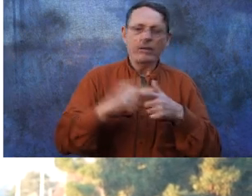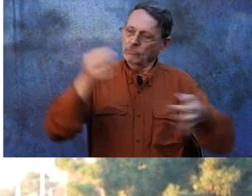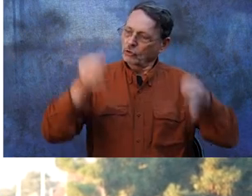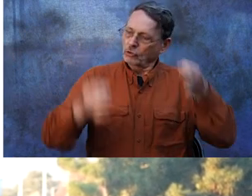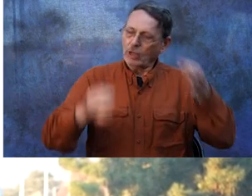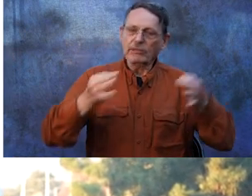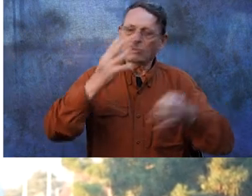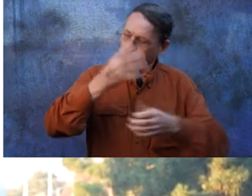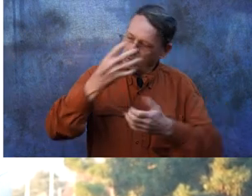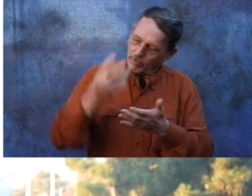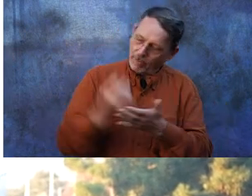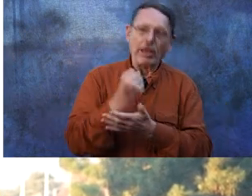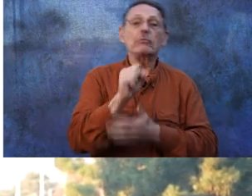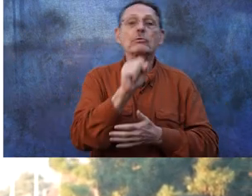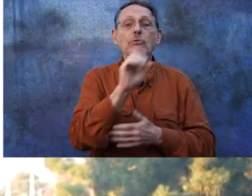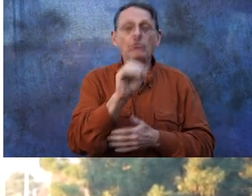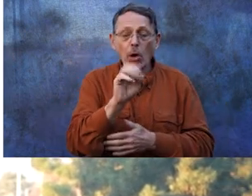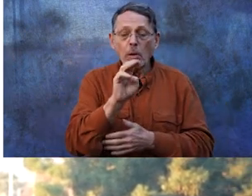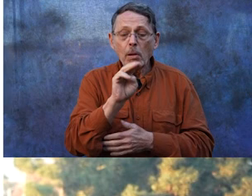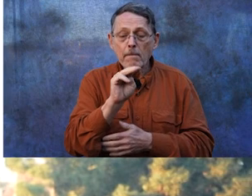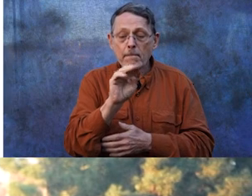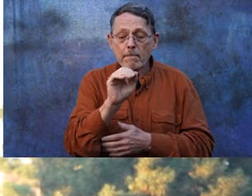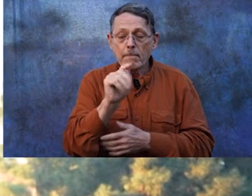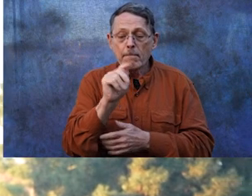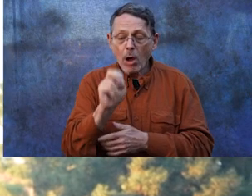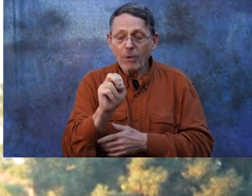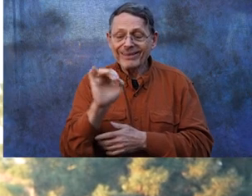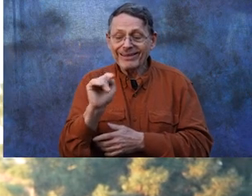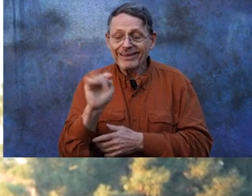prevail. So mote it be. So mote it be.